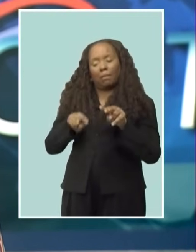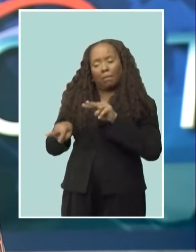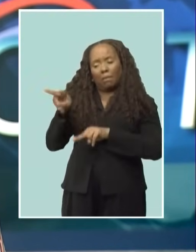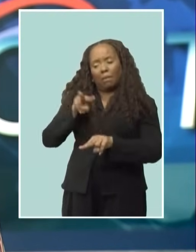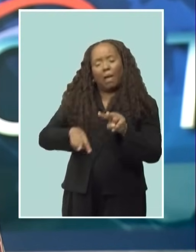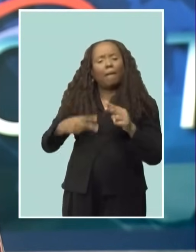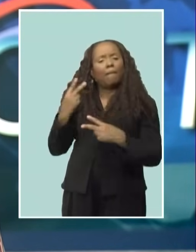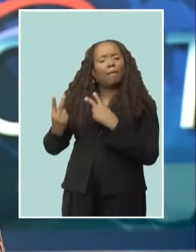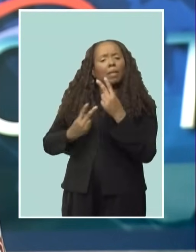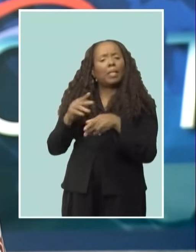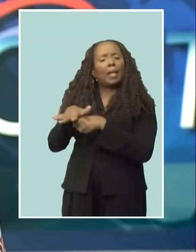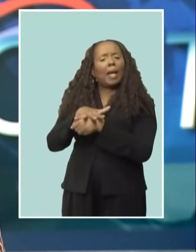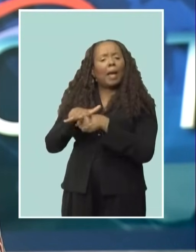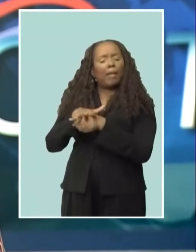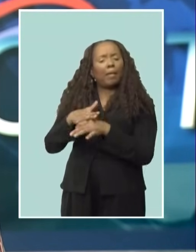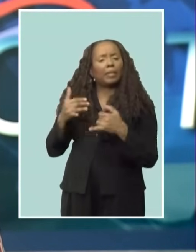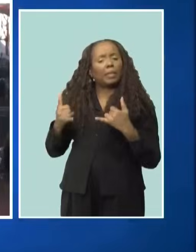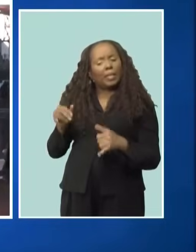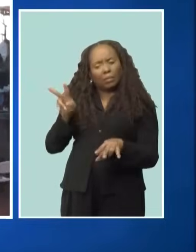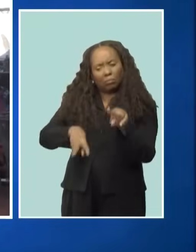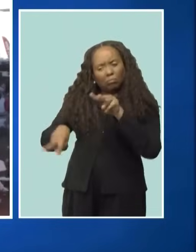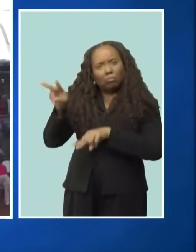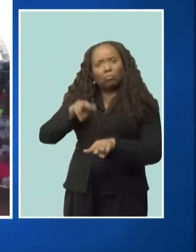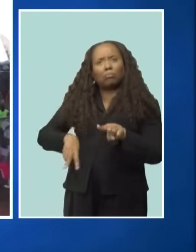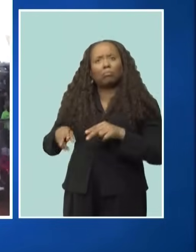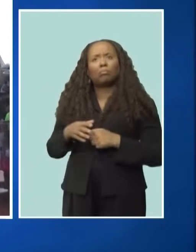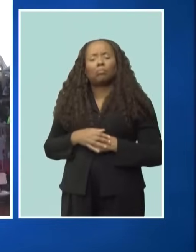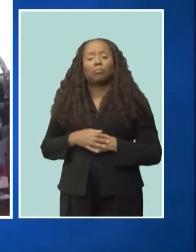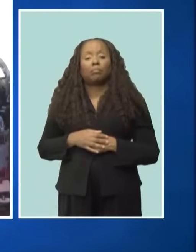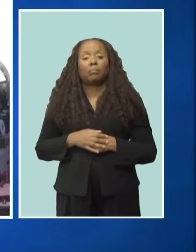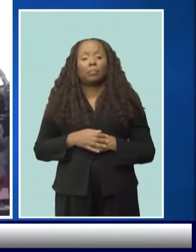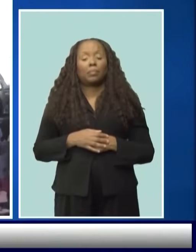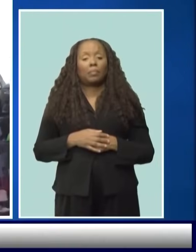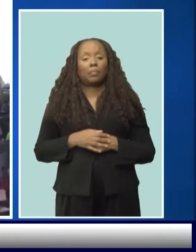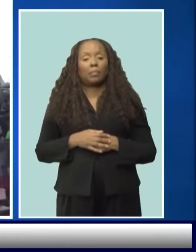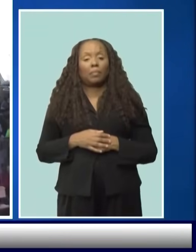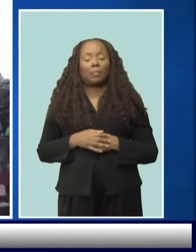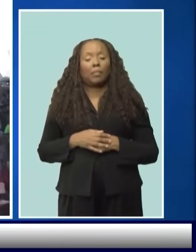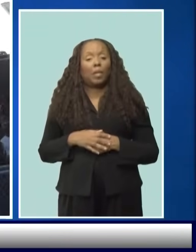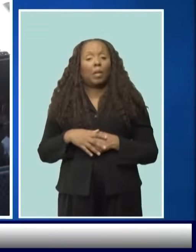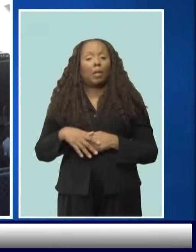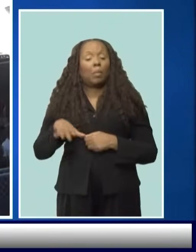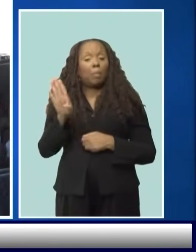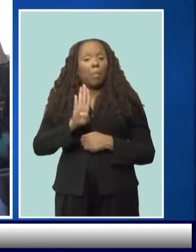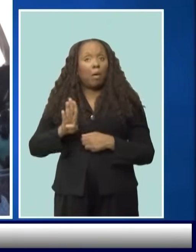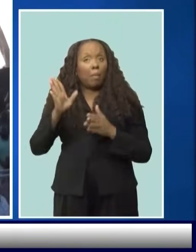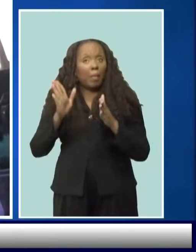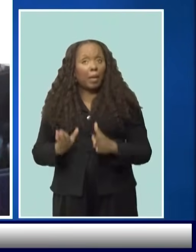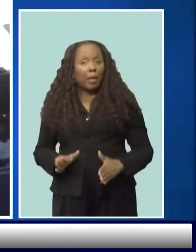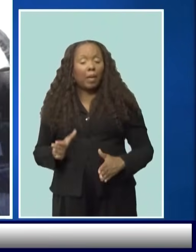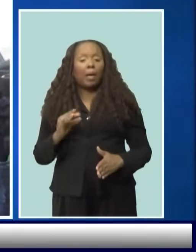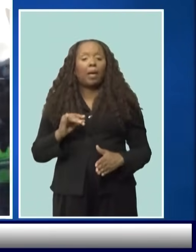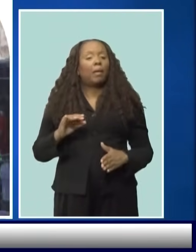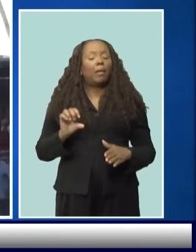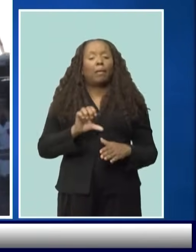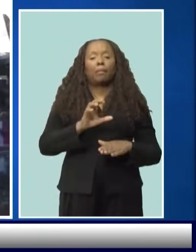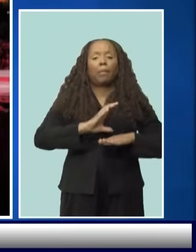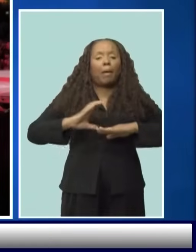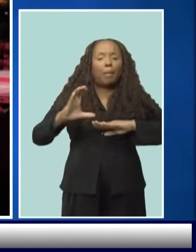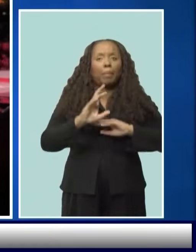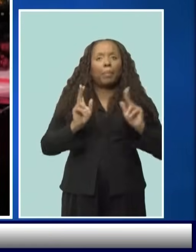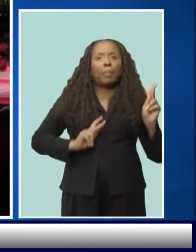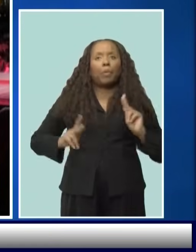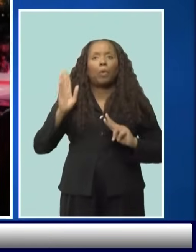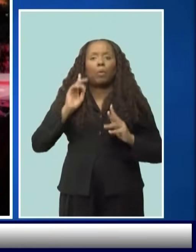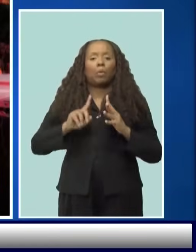was there and he filed this report. A galaxy of local and regional stars will be on stage for a 3-day reggae festival starting